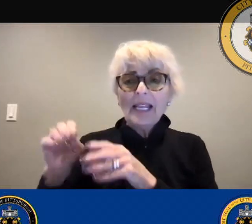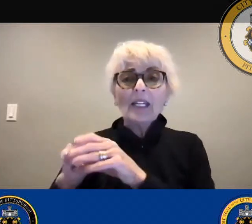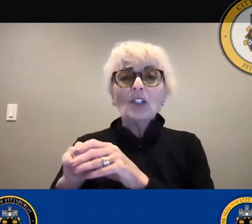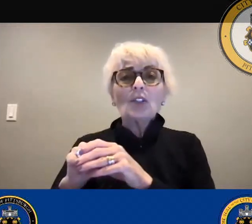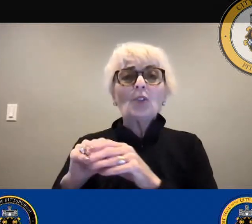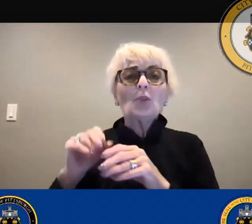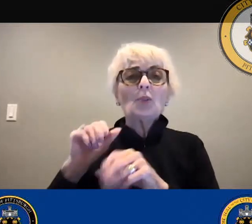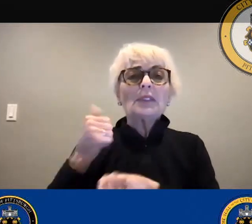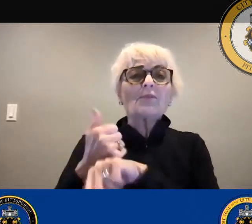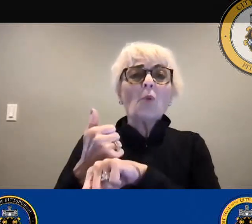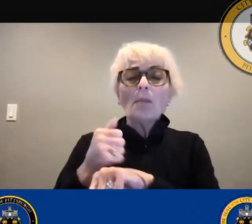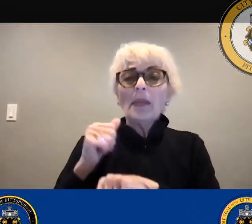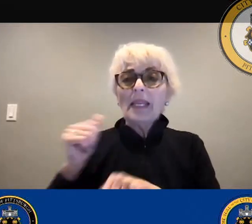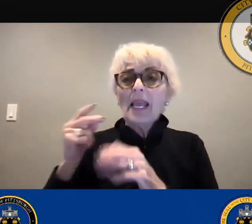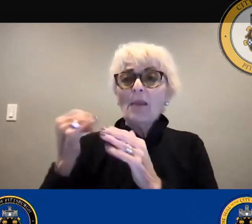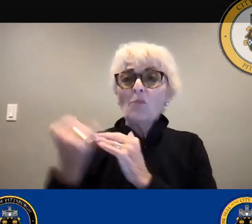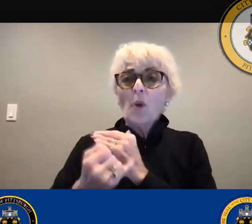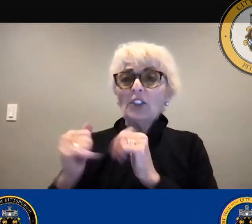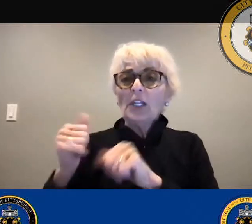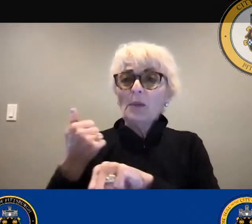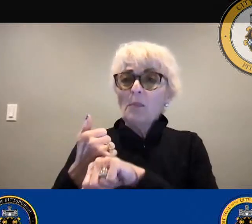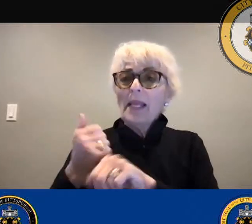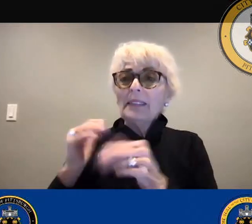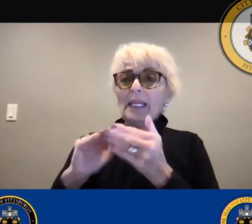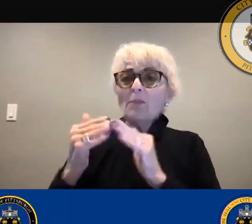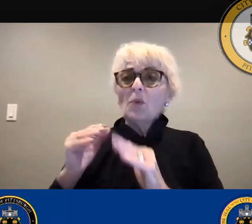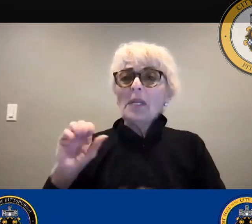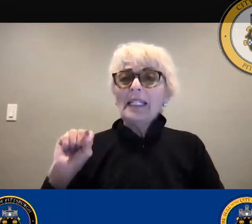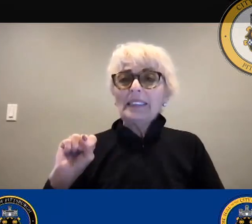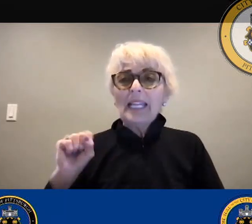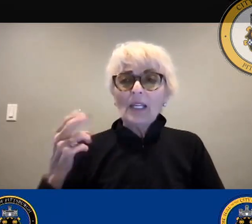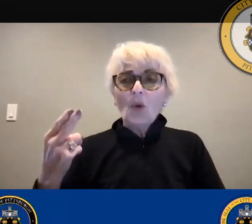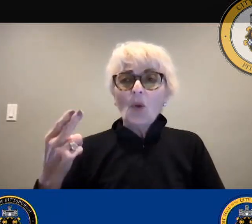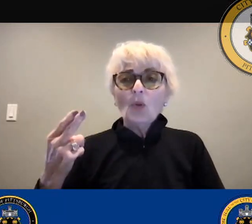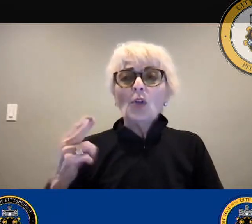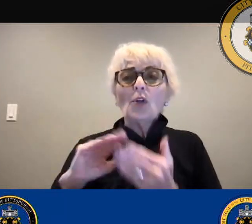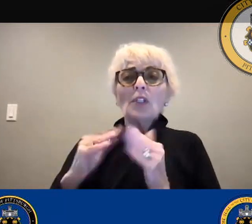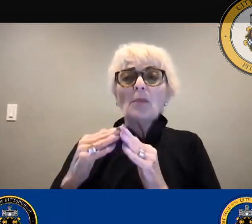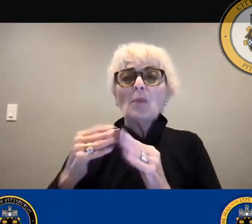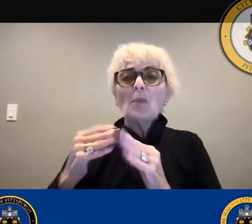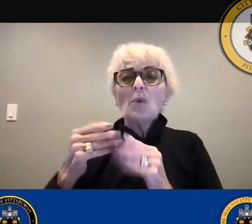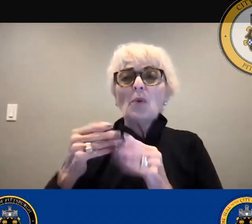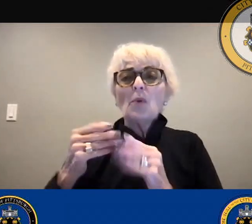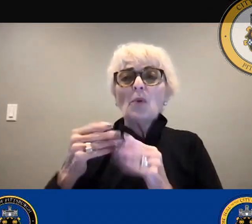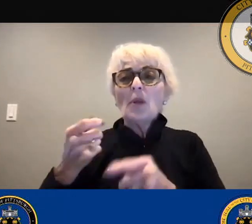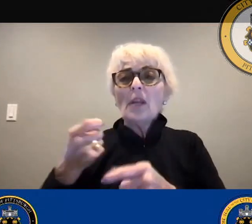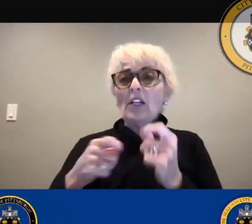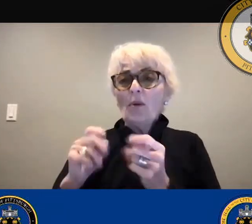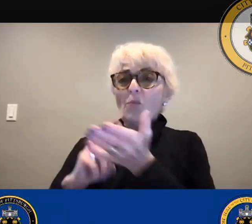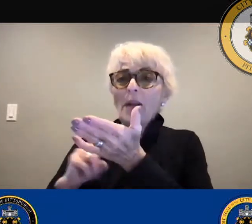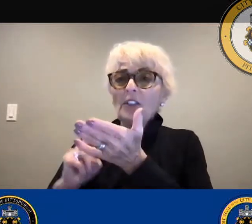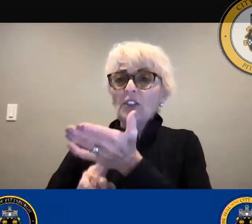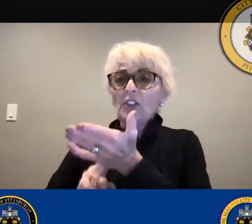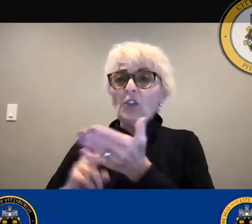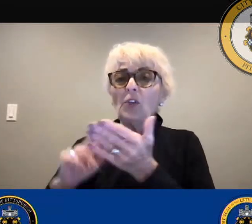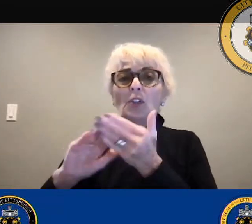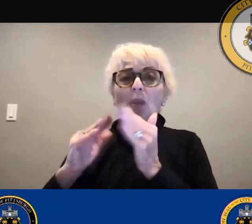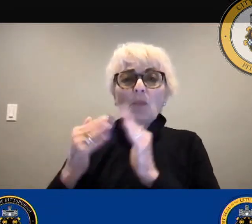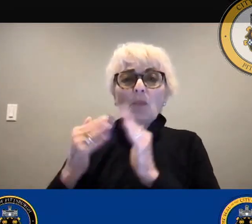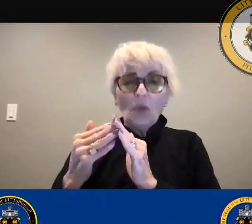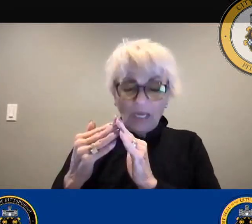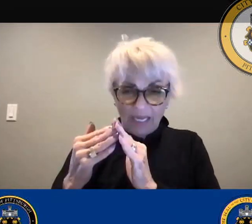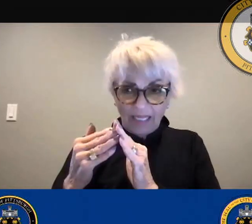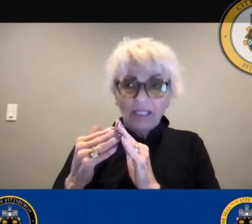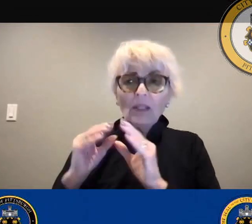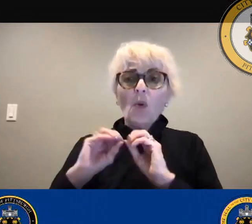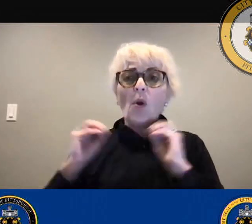forming a project-based community stakeholder committee in lieu of a registered community organization,